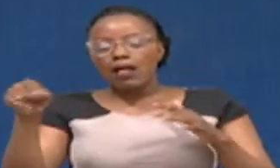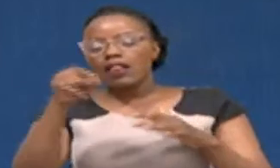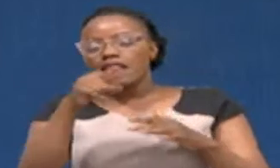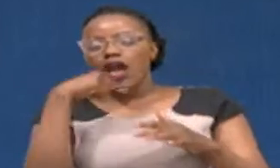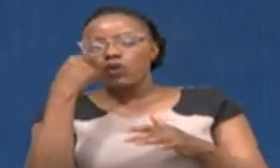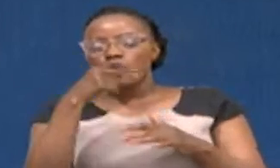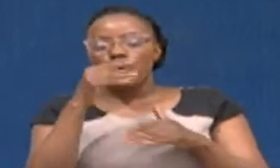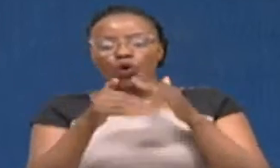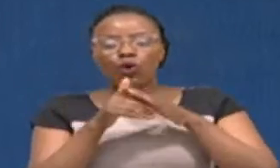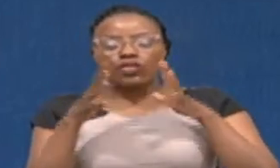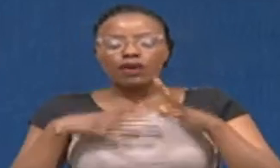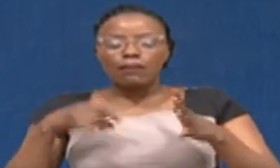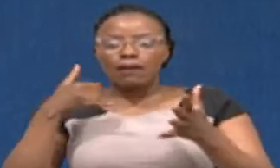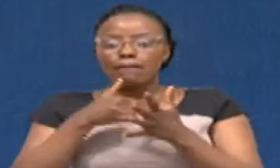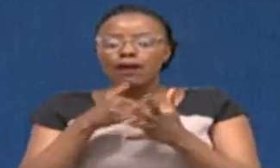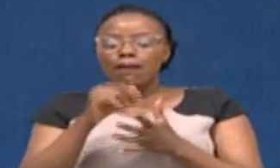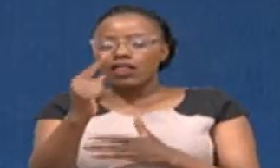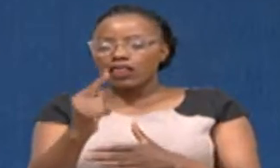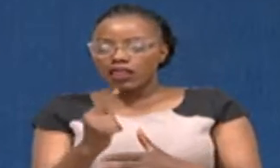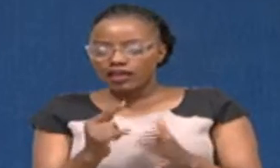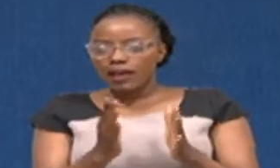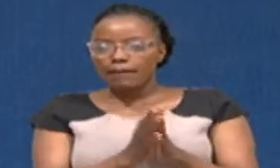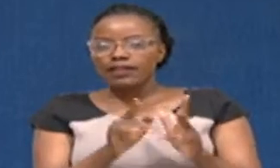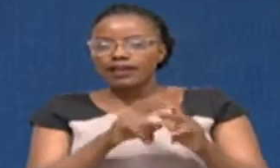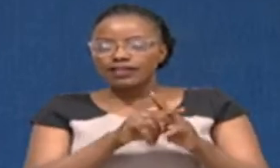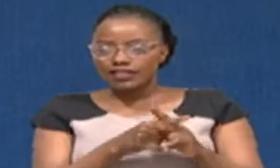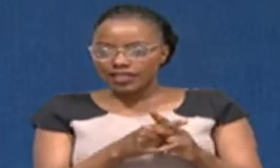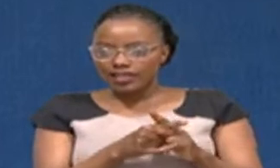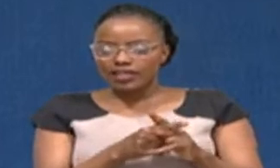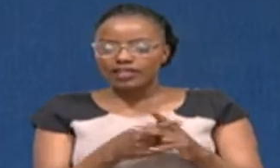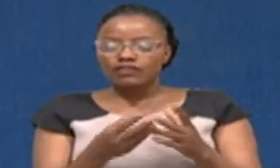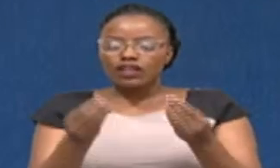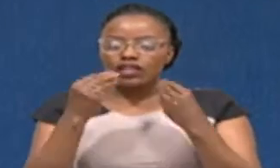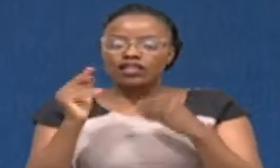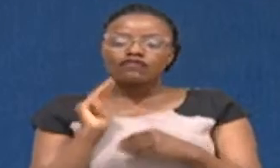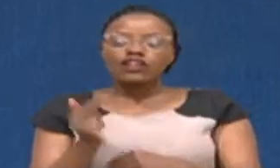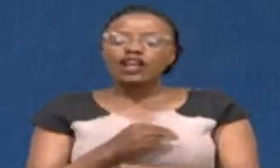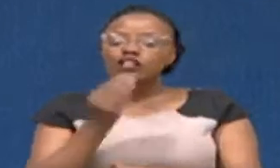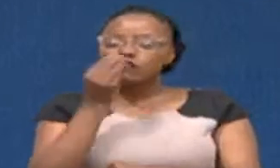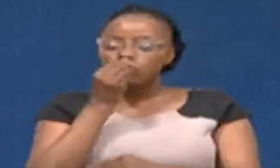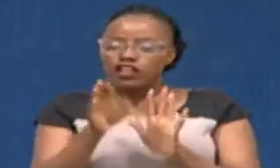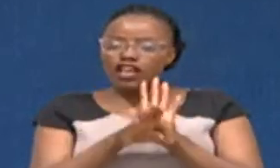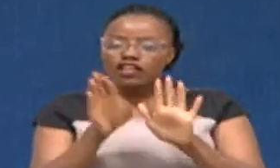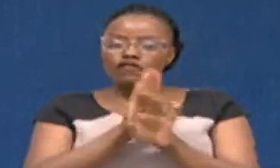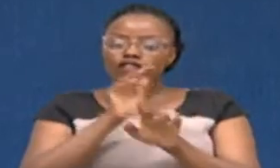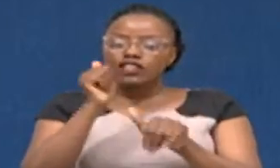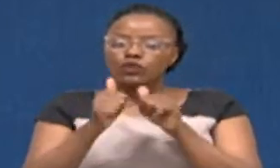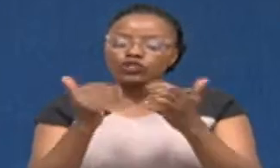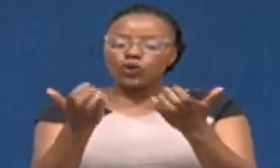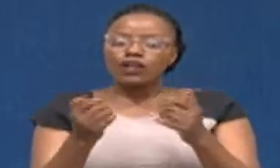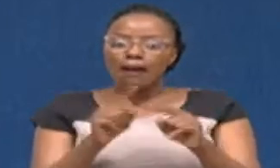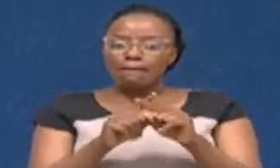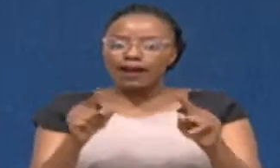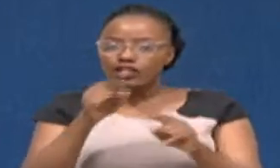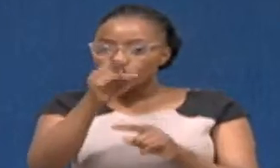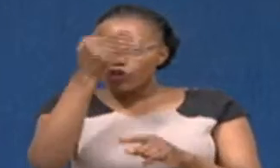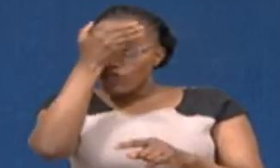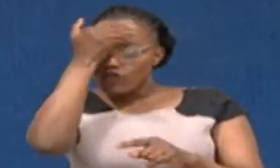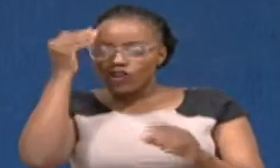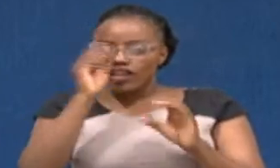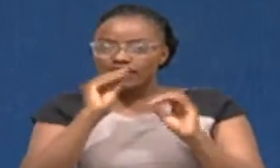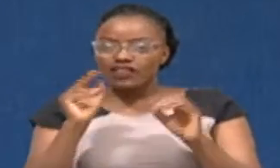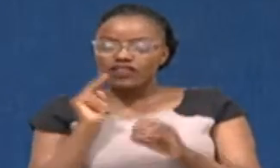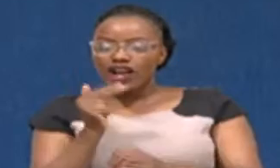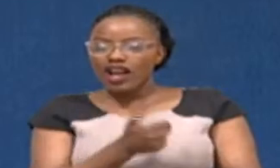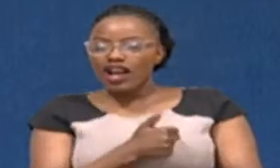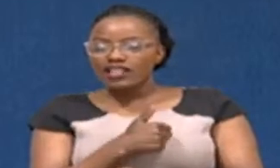all those other people that were involved came on board, and they started giving us food and everything that we required. Yeah. But then don't forget, Trevor, we